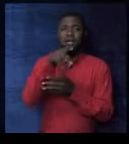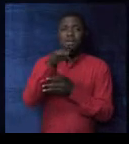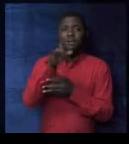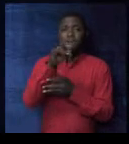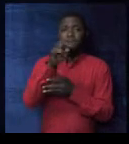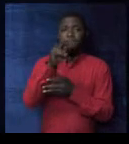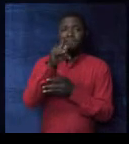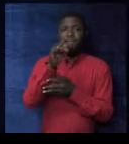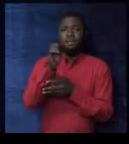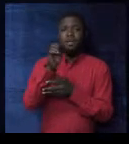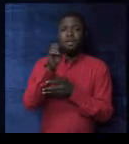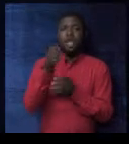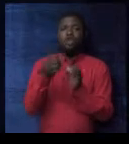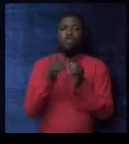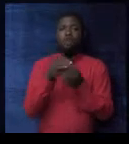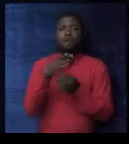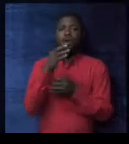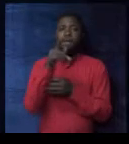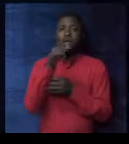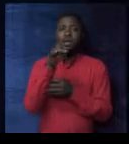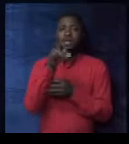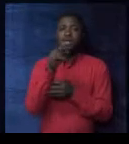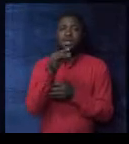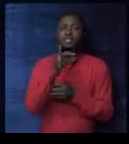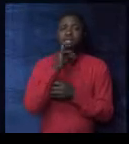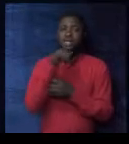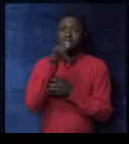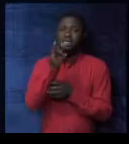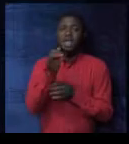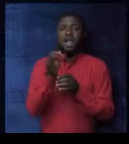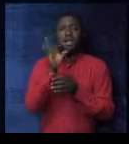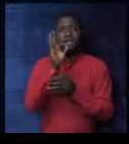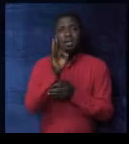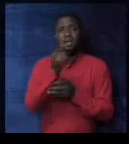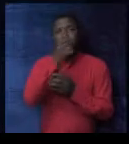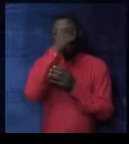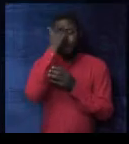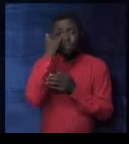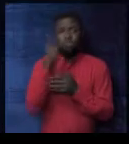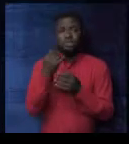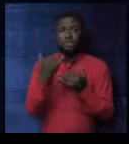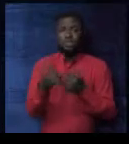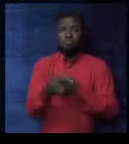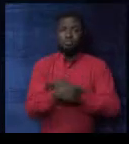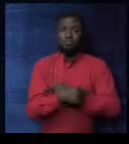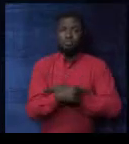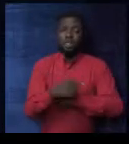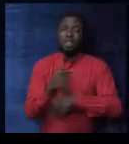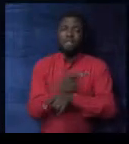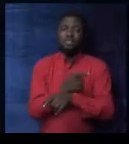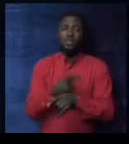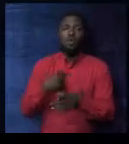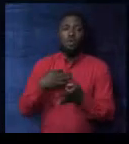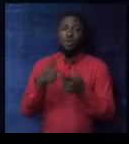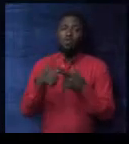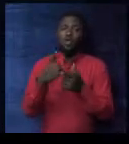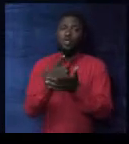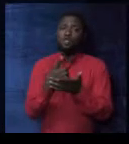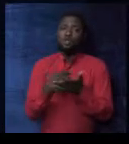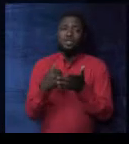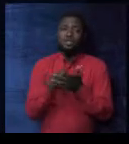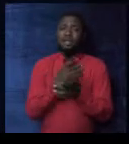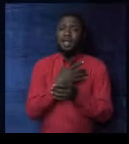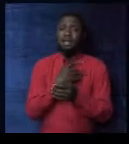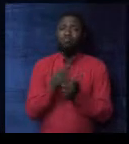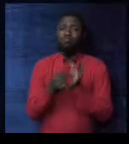the planets, the number of planets we have is still 9. So in the course of today's lesson, we will discuss it and